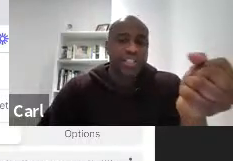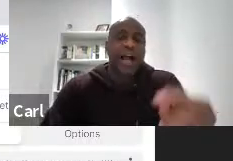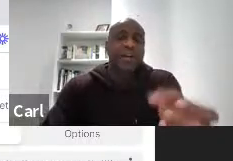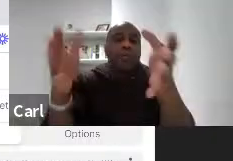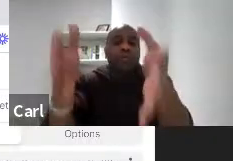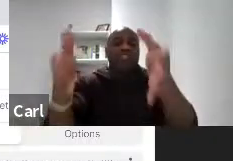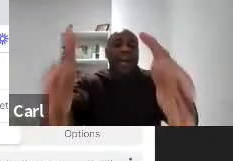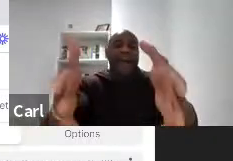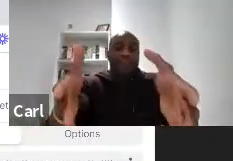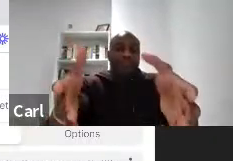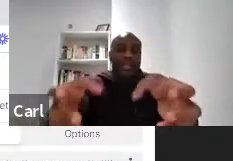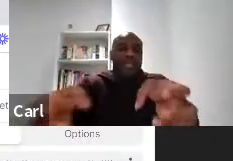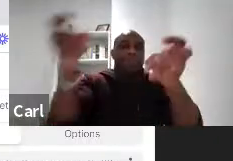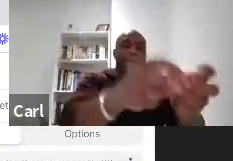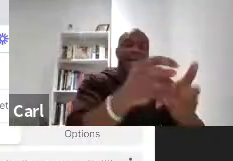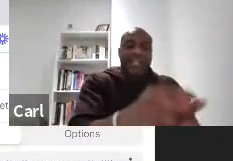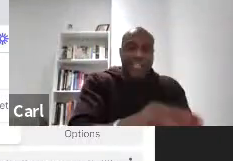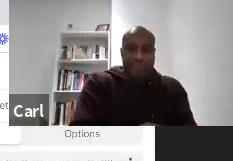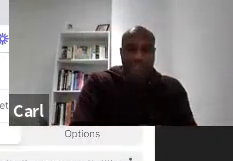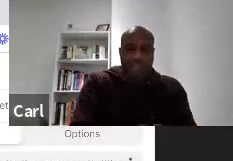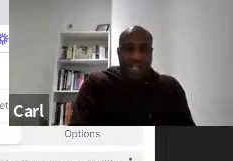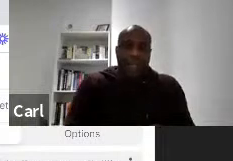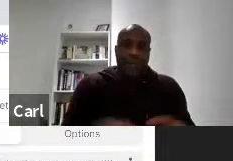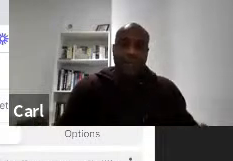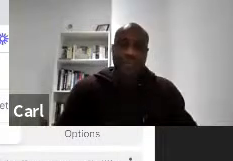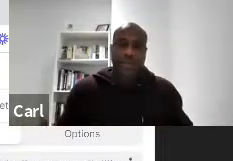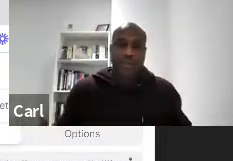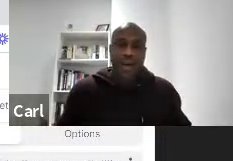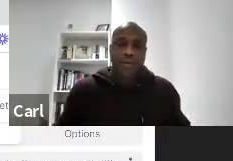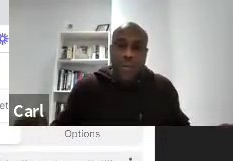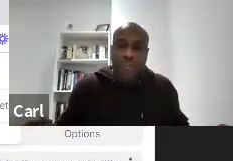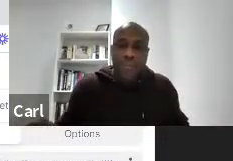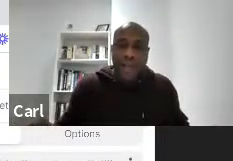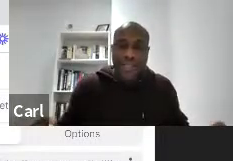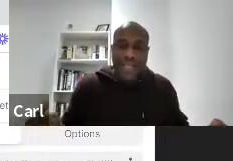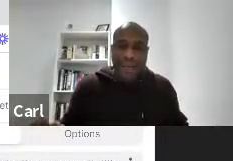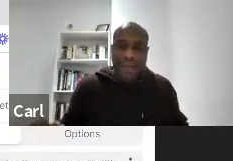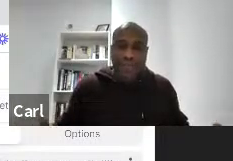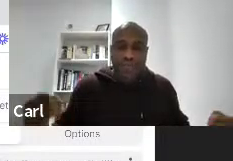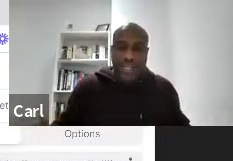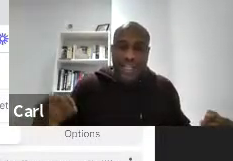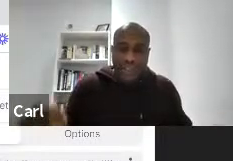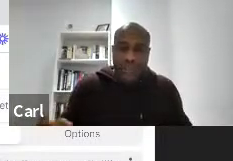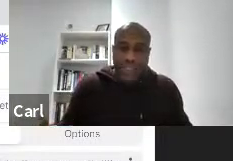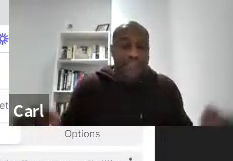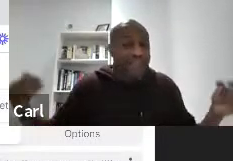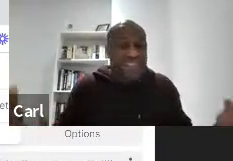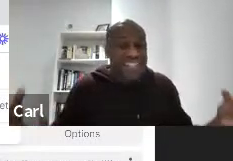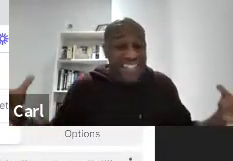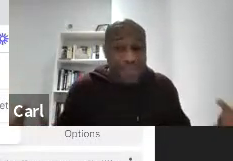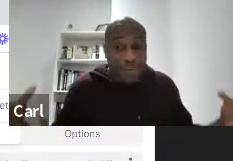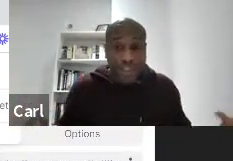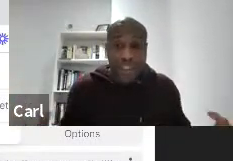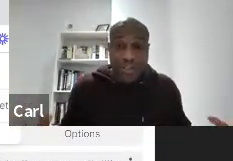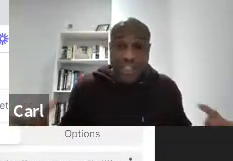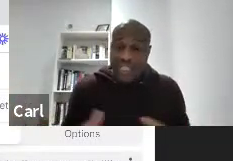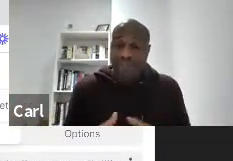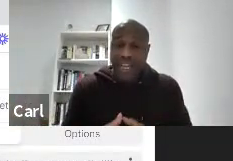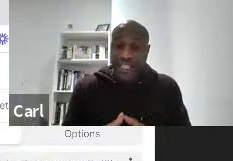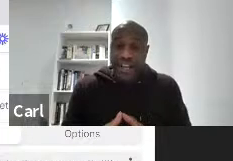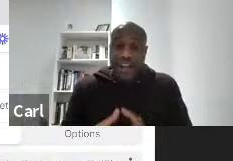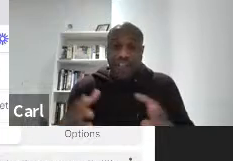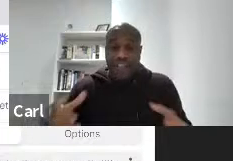1 star, 3 star, and all of that is put back in the spreadsheet, but also as well, all of that is enabling a really intuitive and very simple to